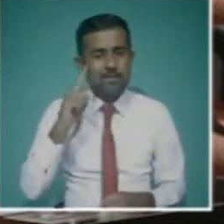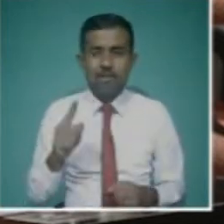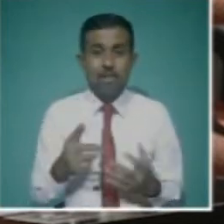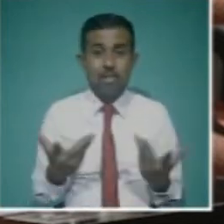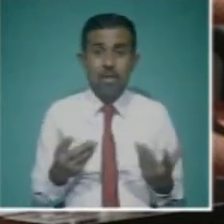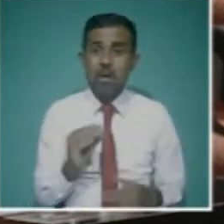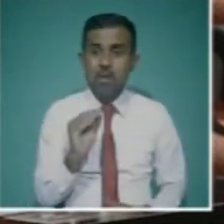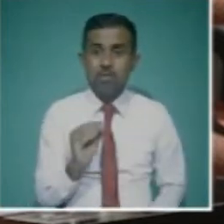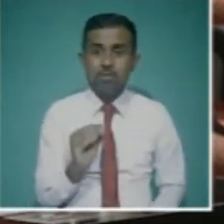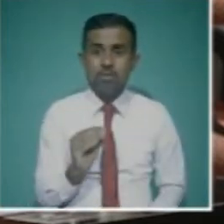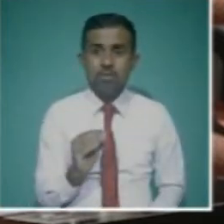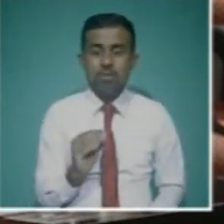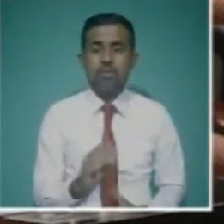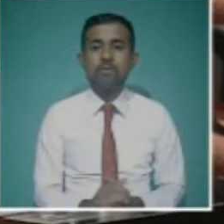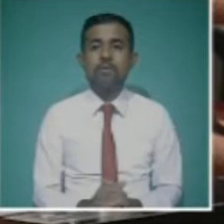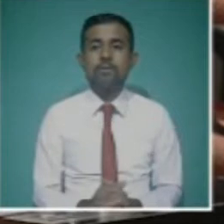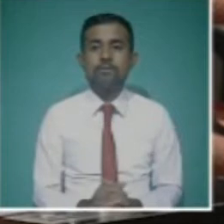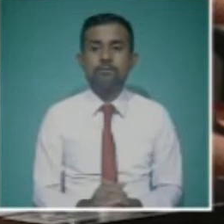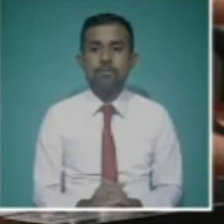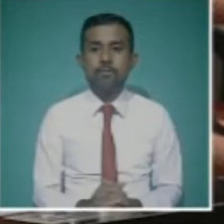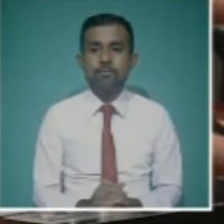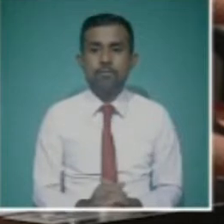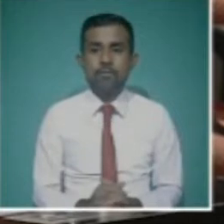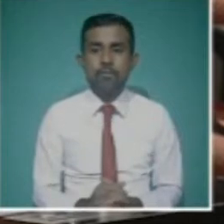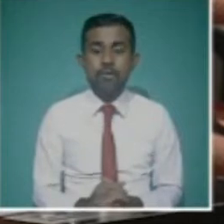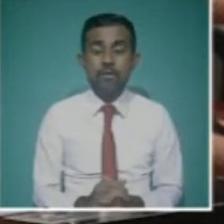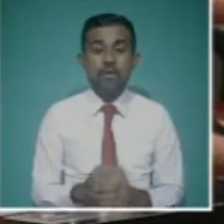that struggle came to an end,